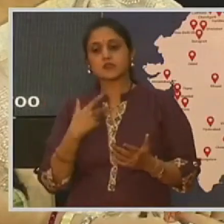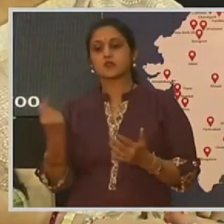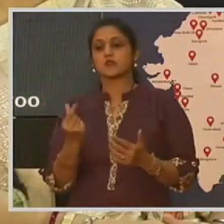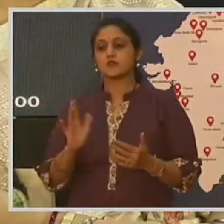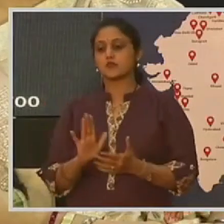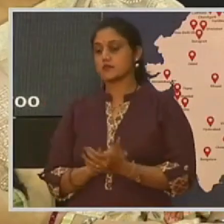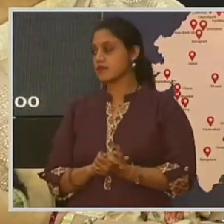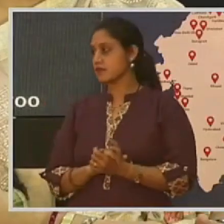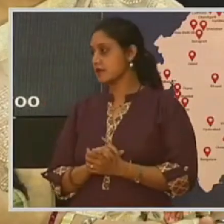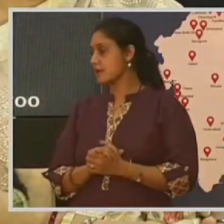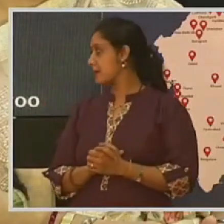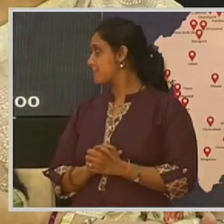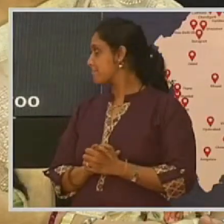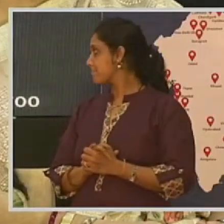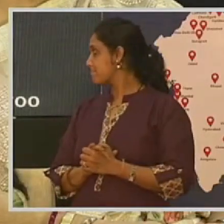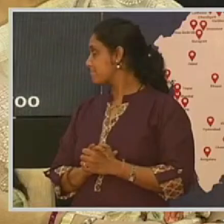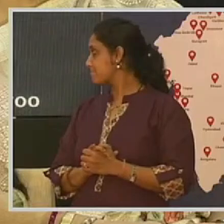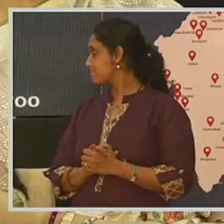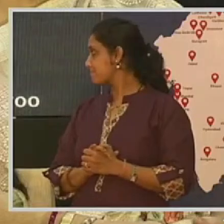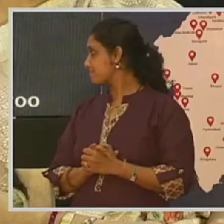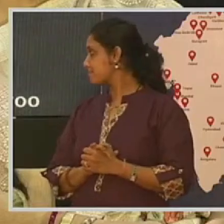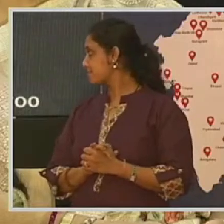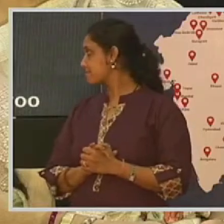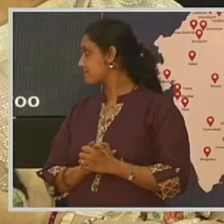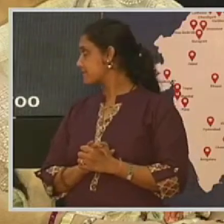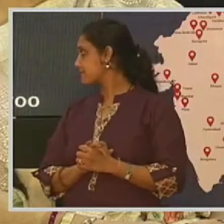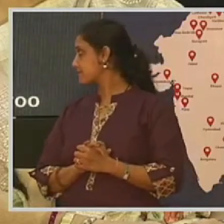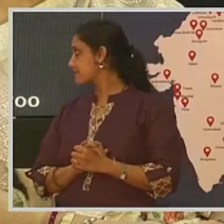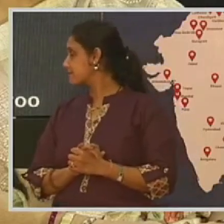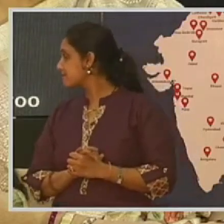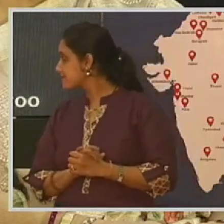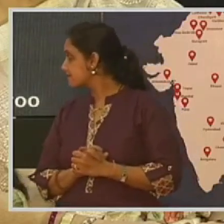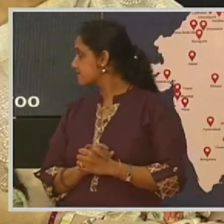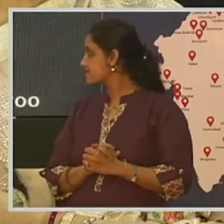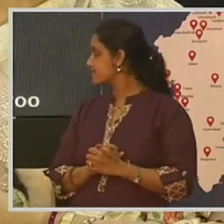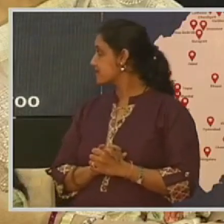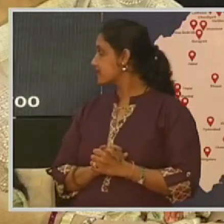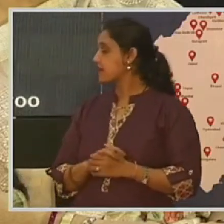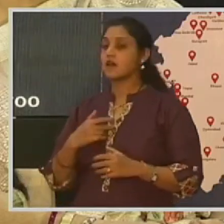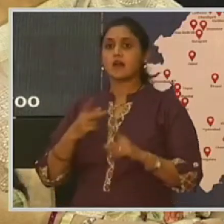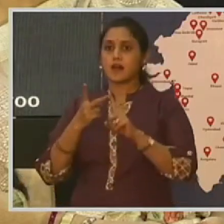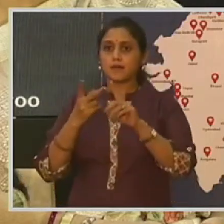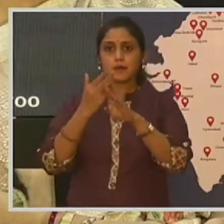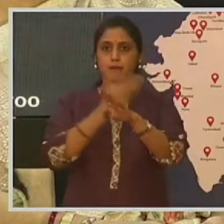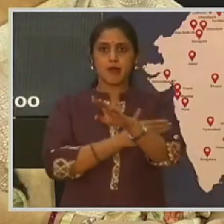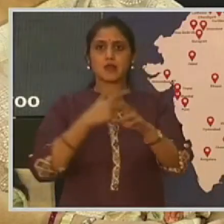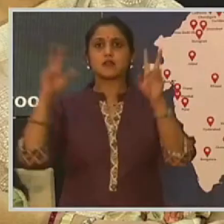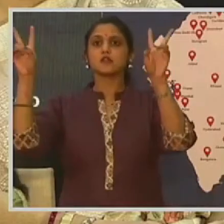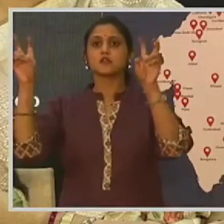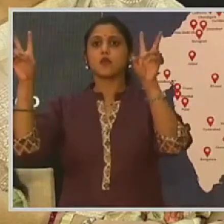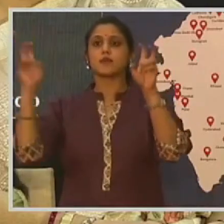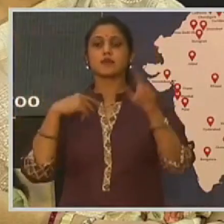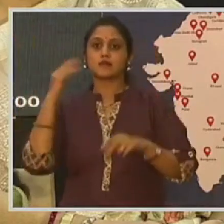The panel who just spoke before us spoke about the gloves, that for the